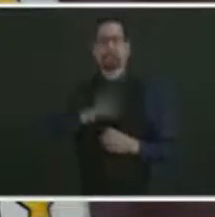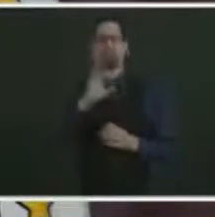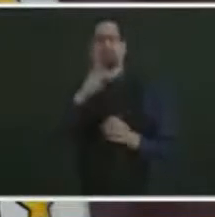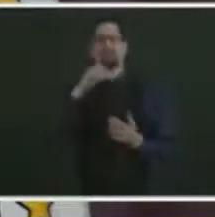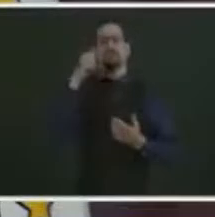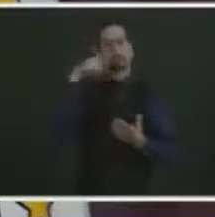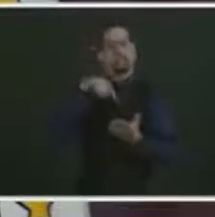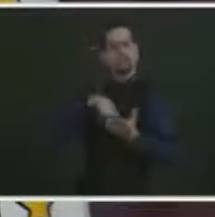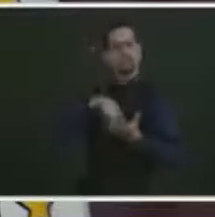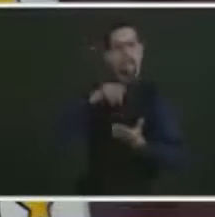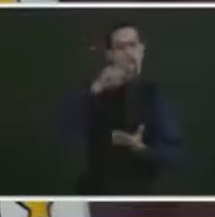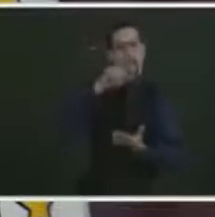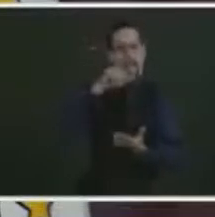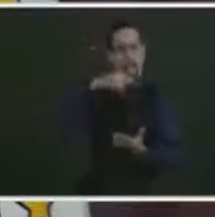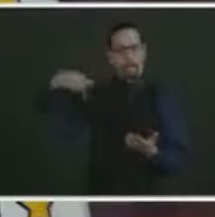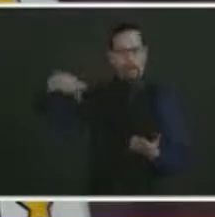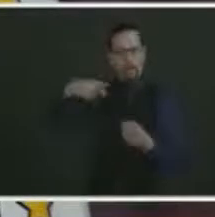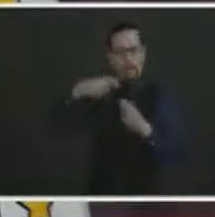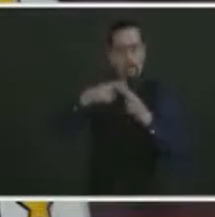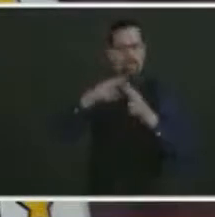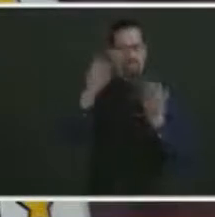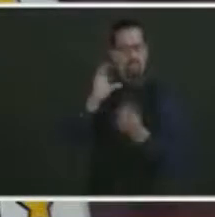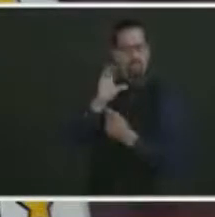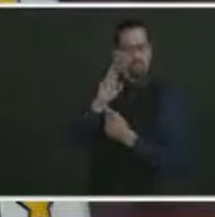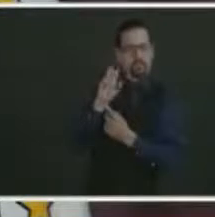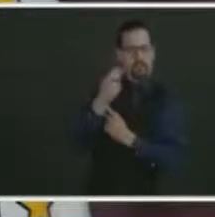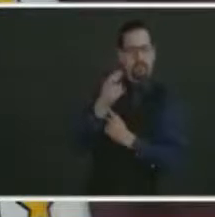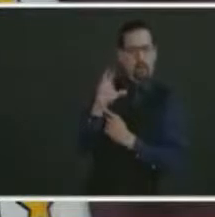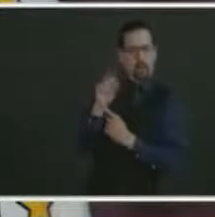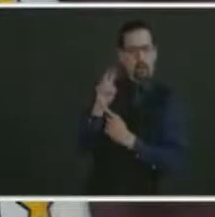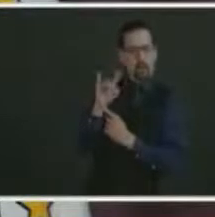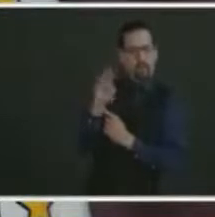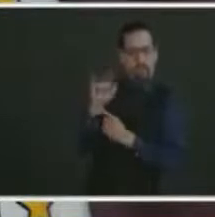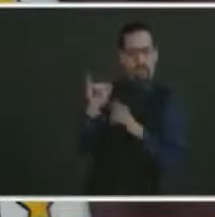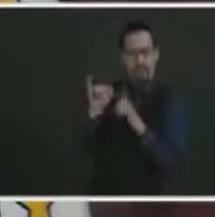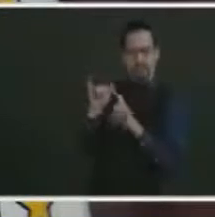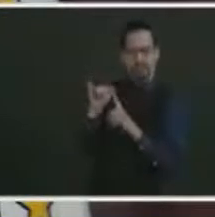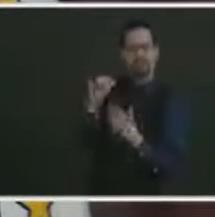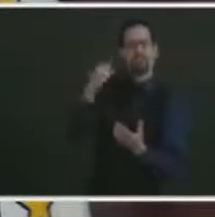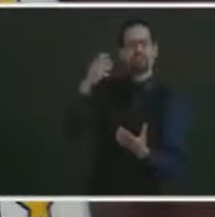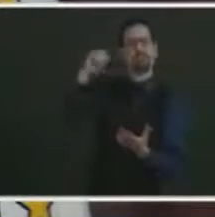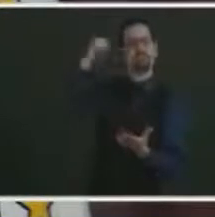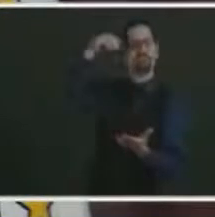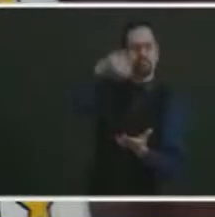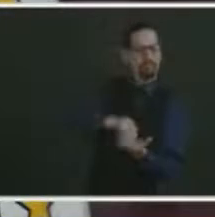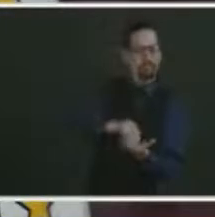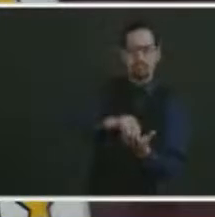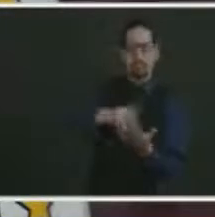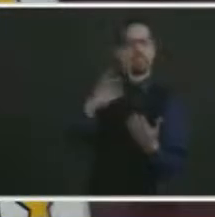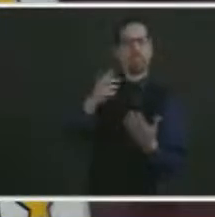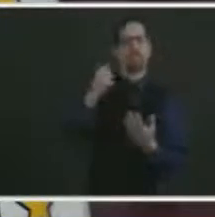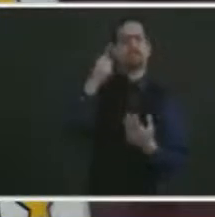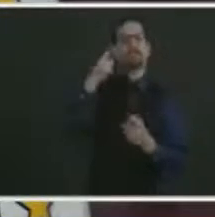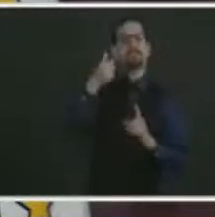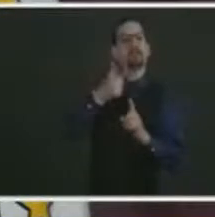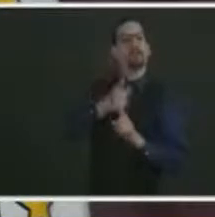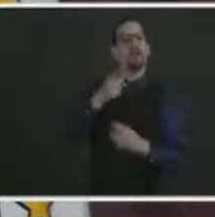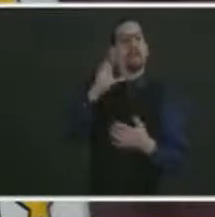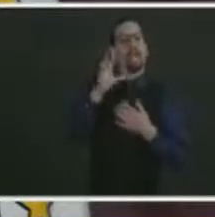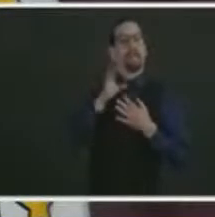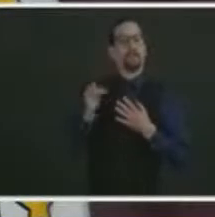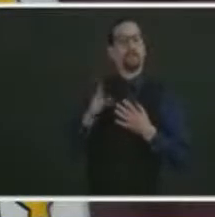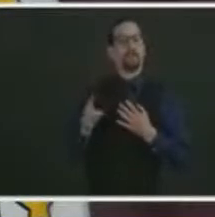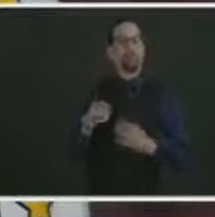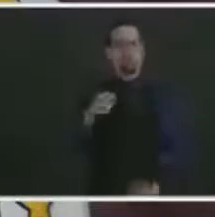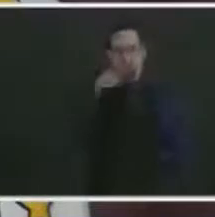COVID RI app is and always will be optional at all times. Your choice to download